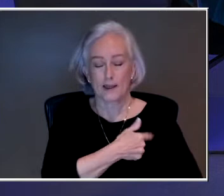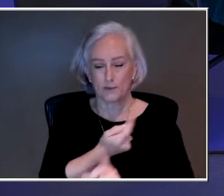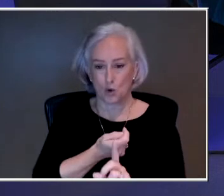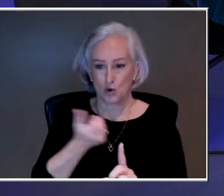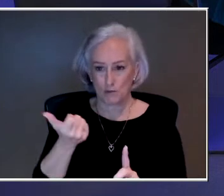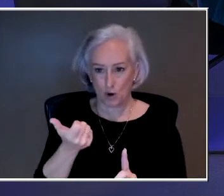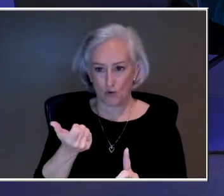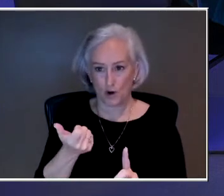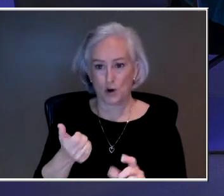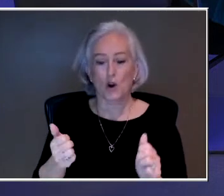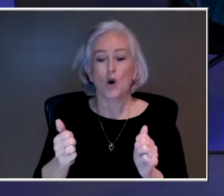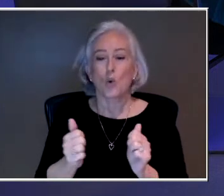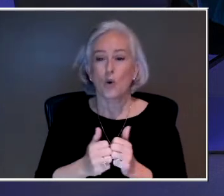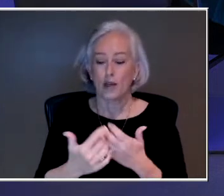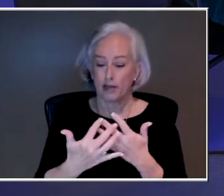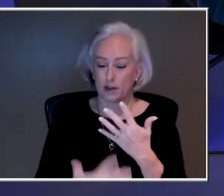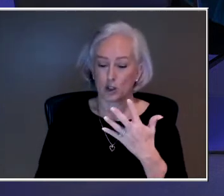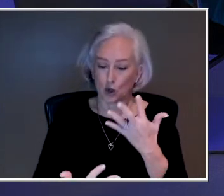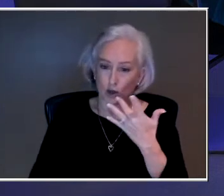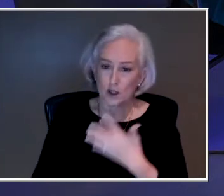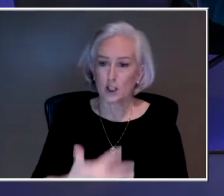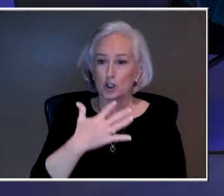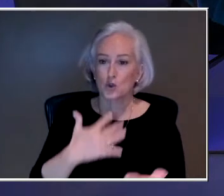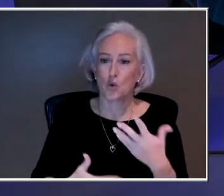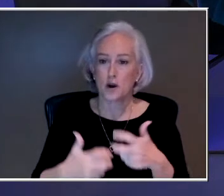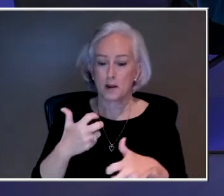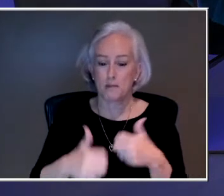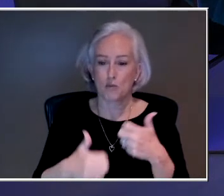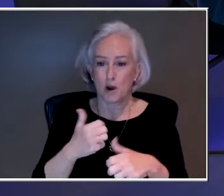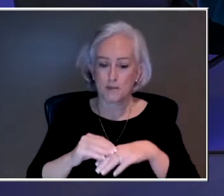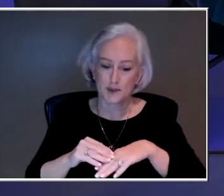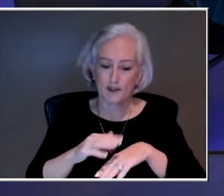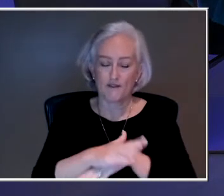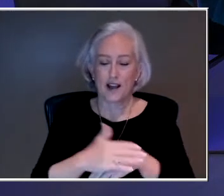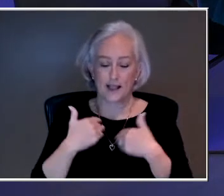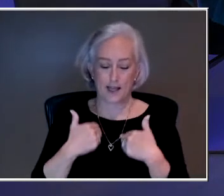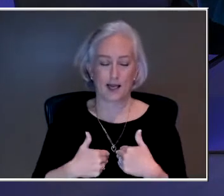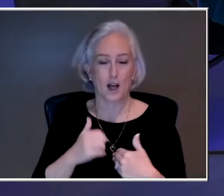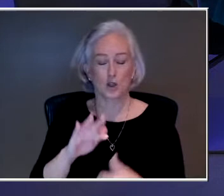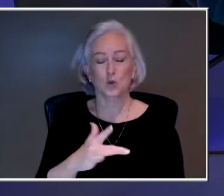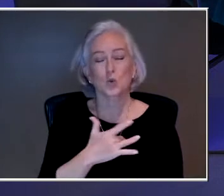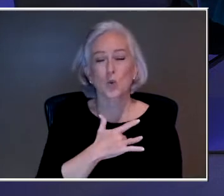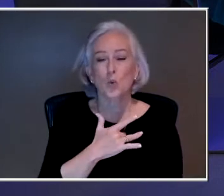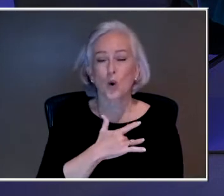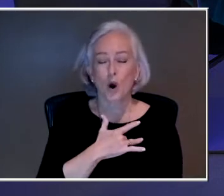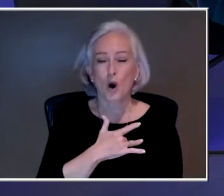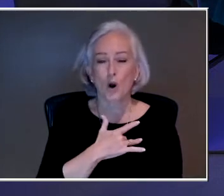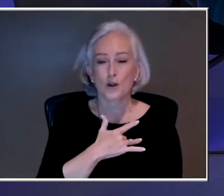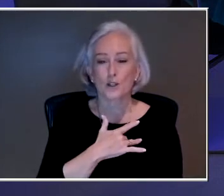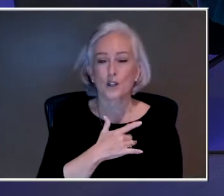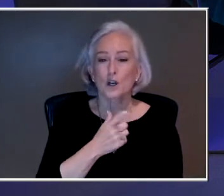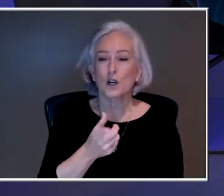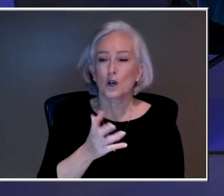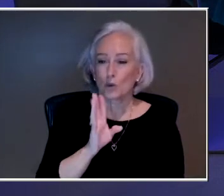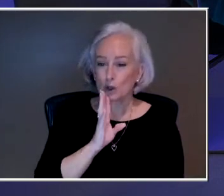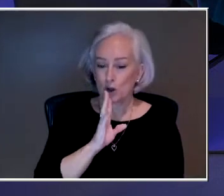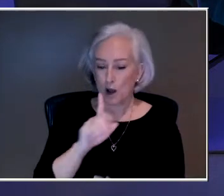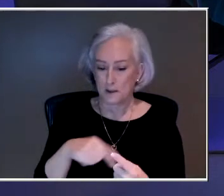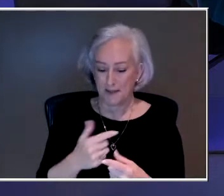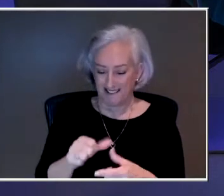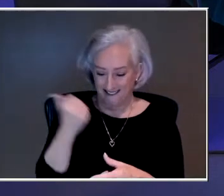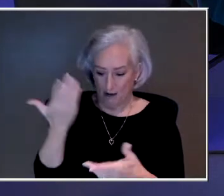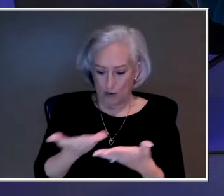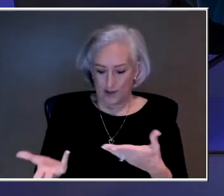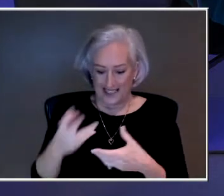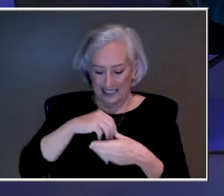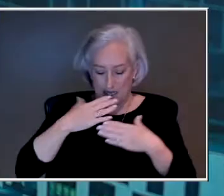after lymph node removal affect the heart or lungs? Is there any, when we talk about the plumbing, is anything interrupting anything else? No,